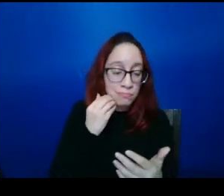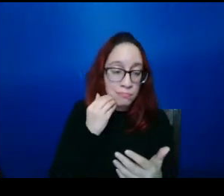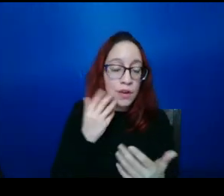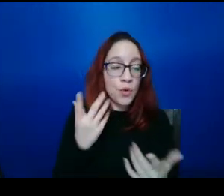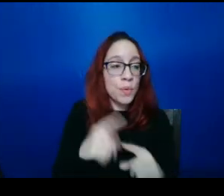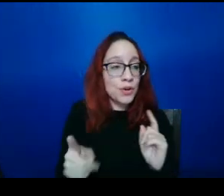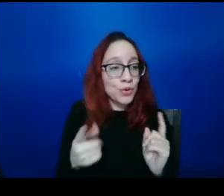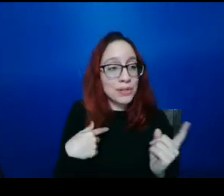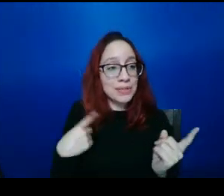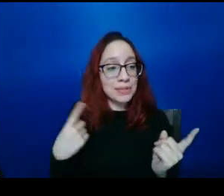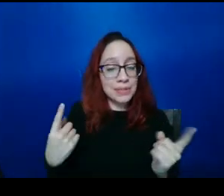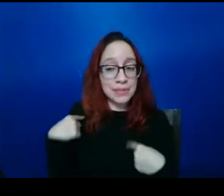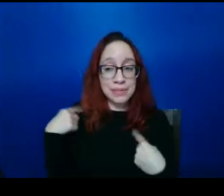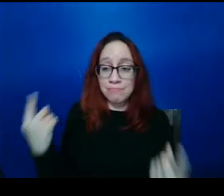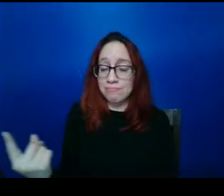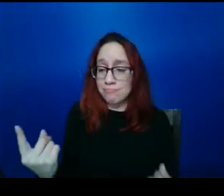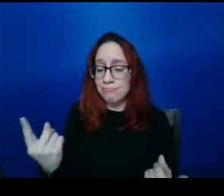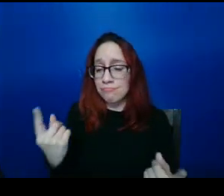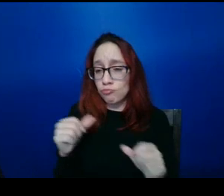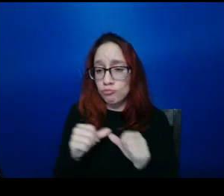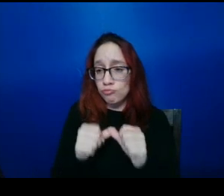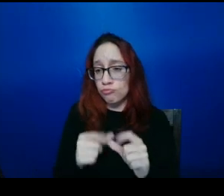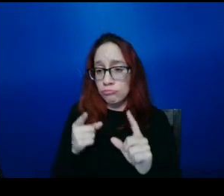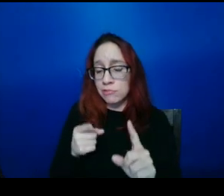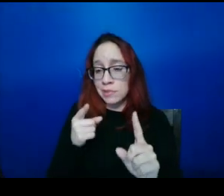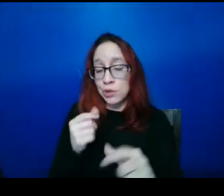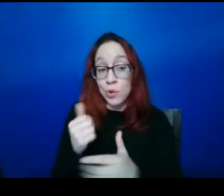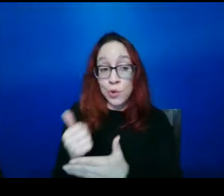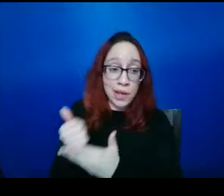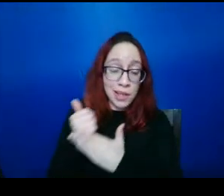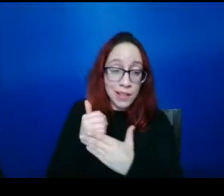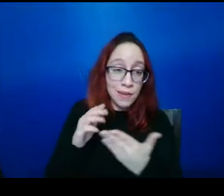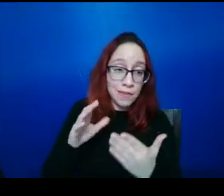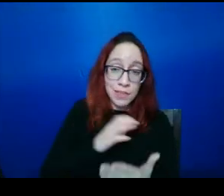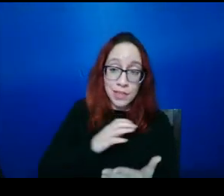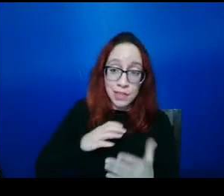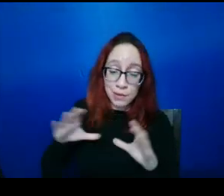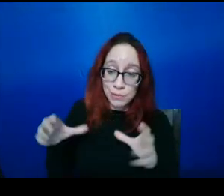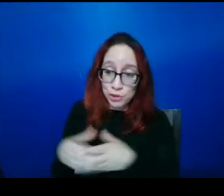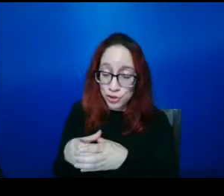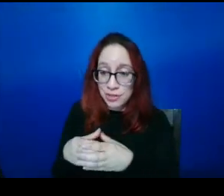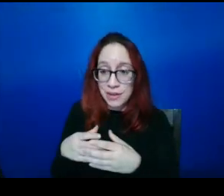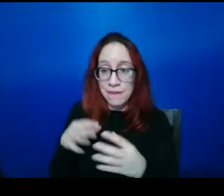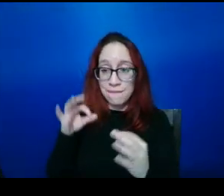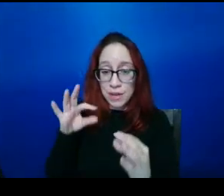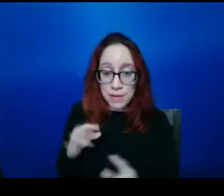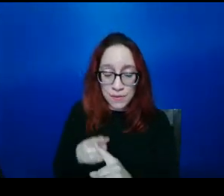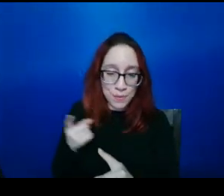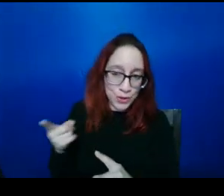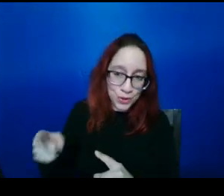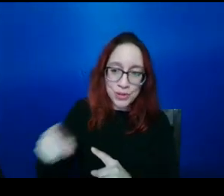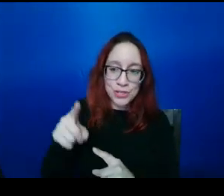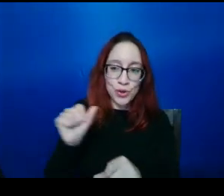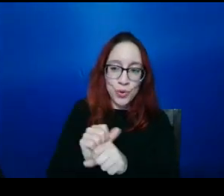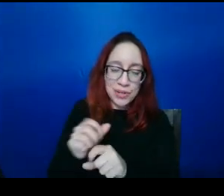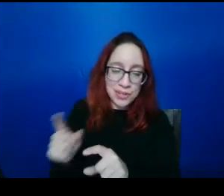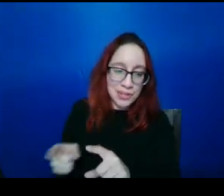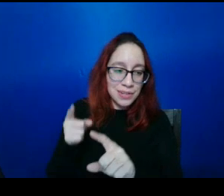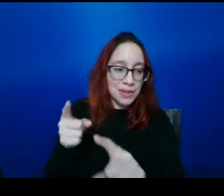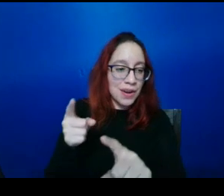But we have continued diligently with the assistance of the commission and getting the feedback from you to work towards